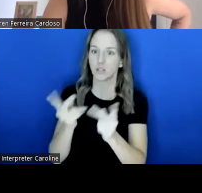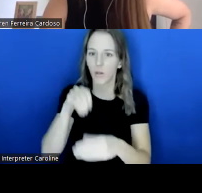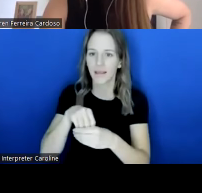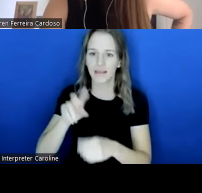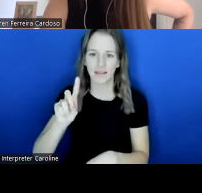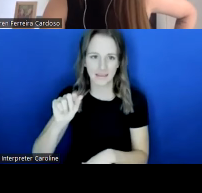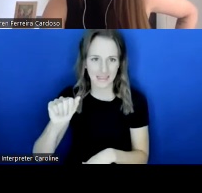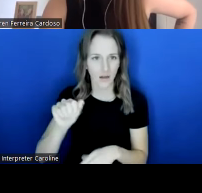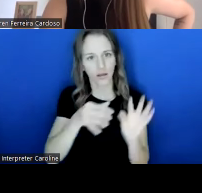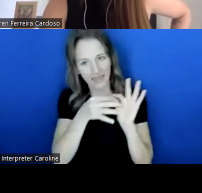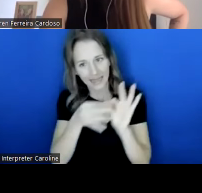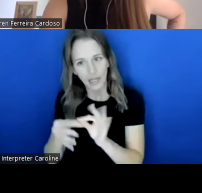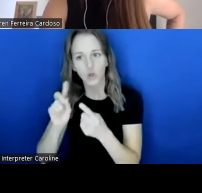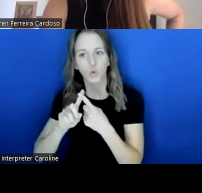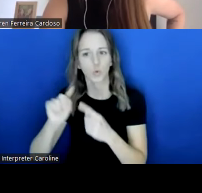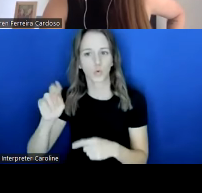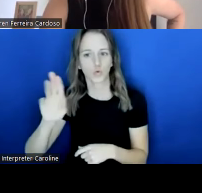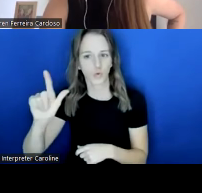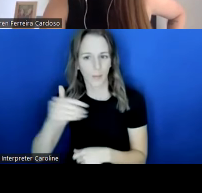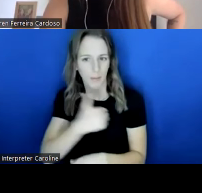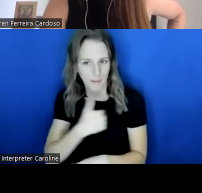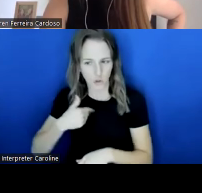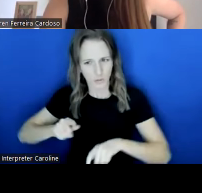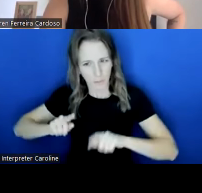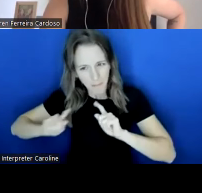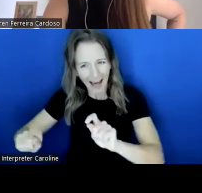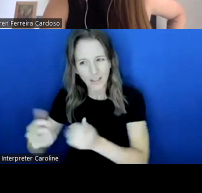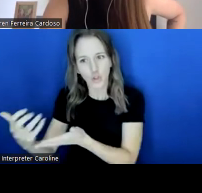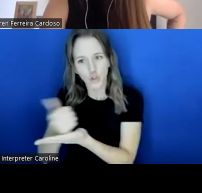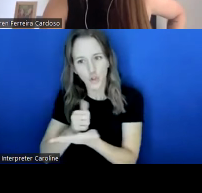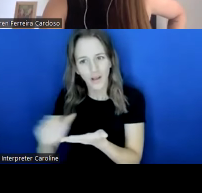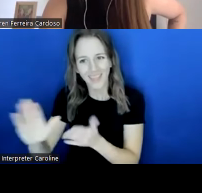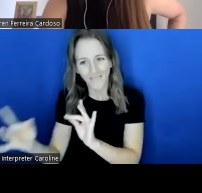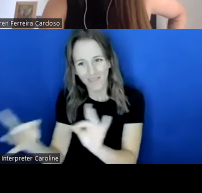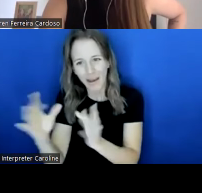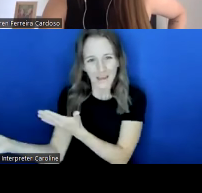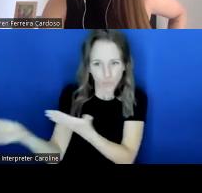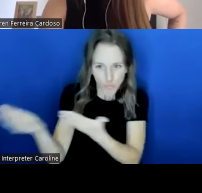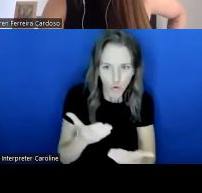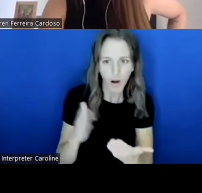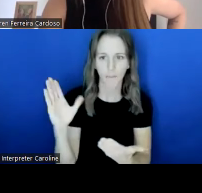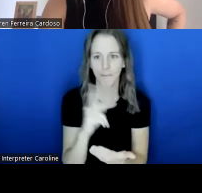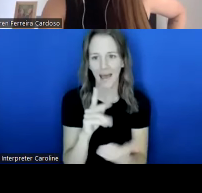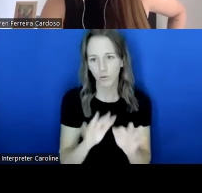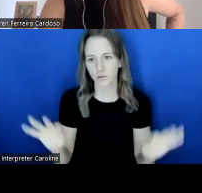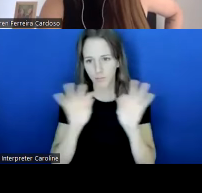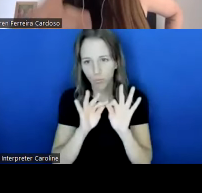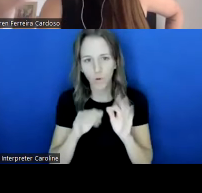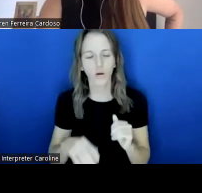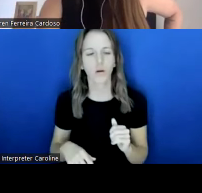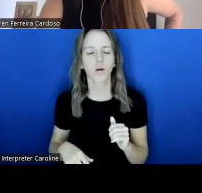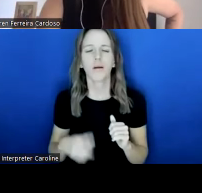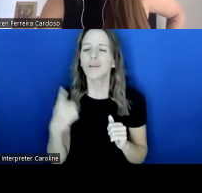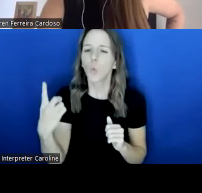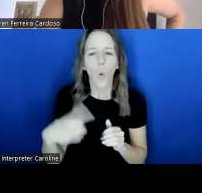with tribal members to pilot and then took their feedback and brought that data back was important. And so this was just